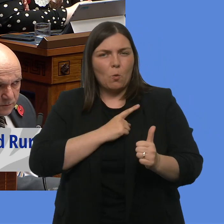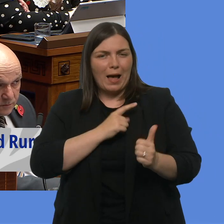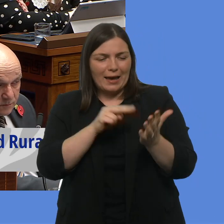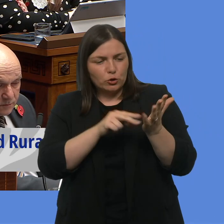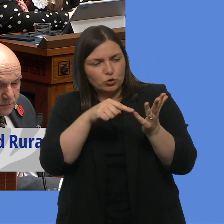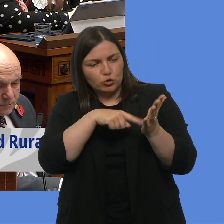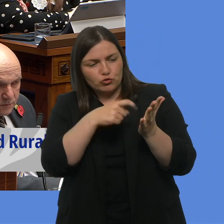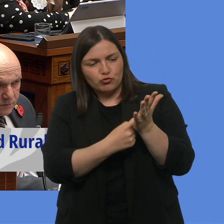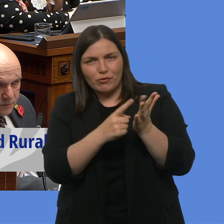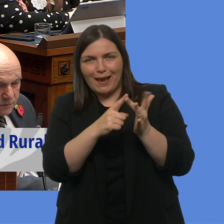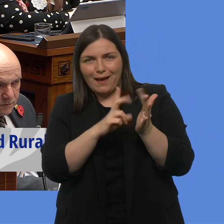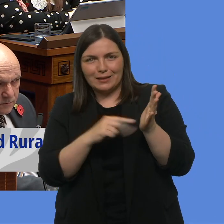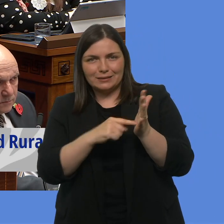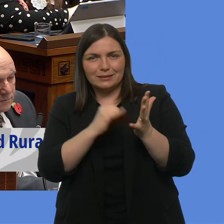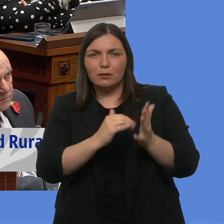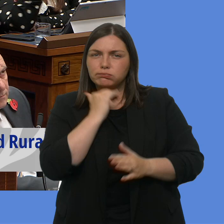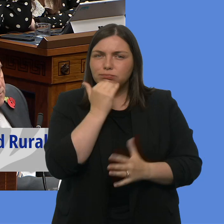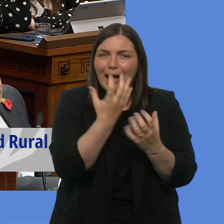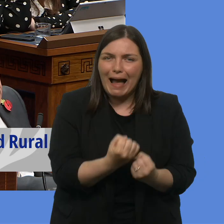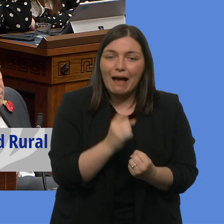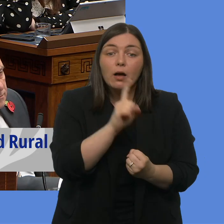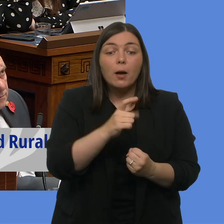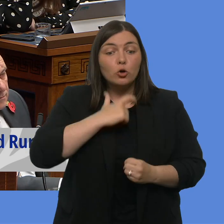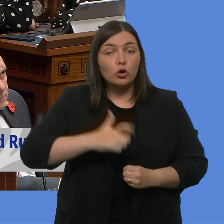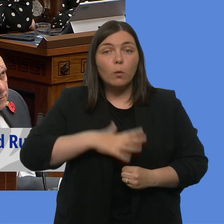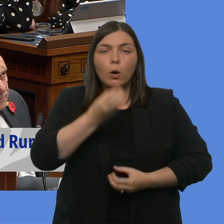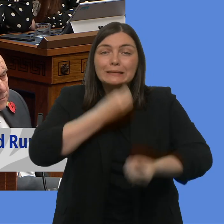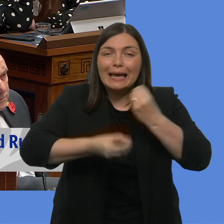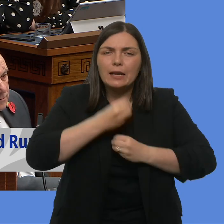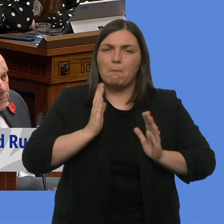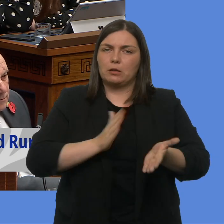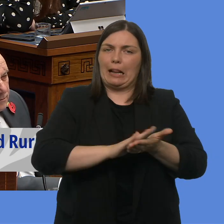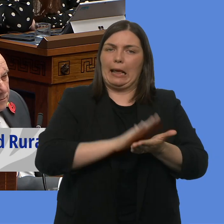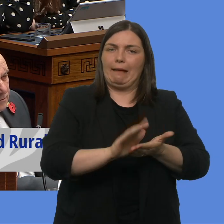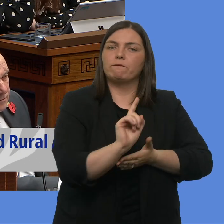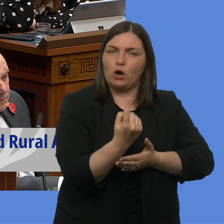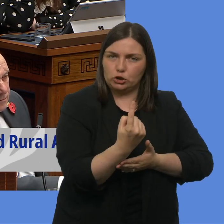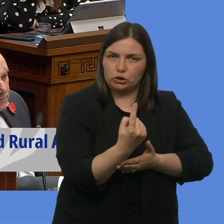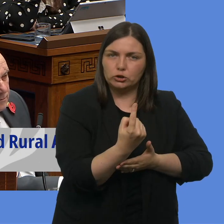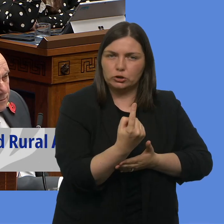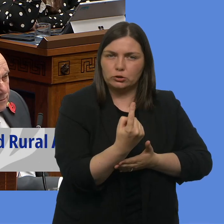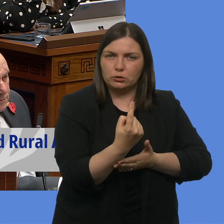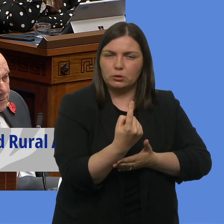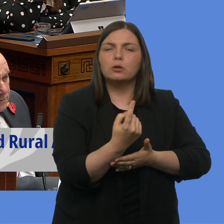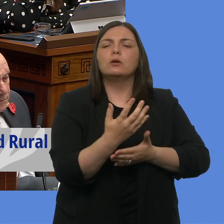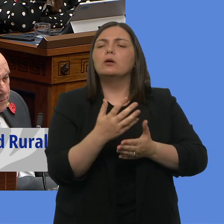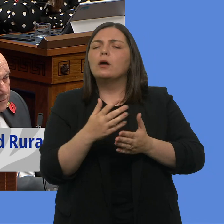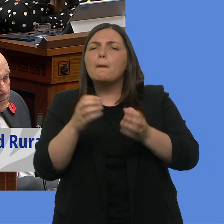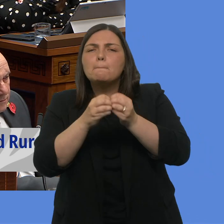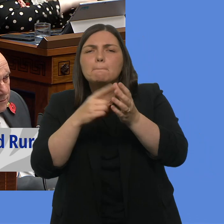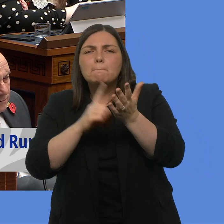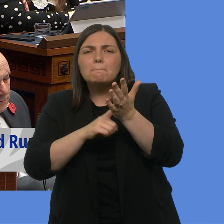consumption. Seaweeds and other plant life are at moderate status in the harbour area, improving to high status in the outer loch, with Ballymaccormack Point being the